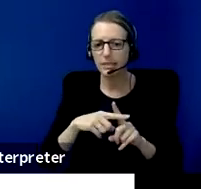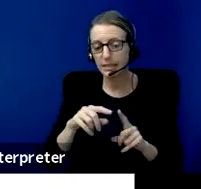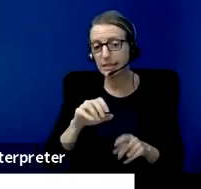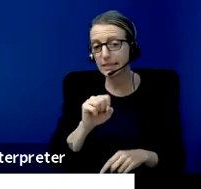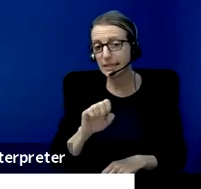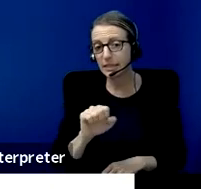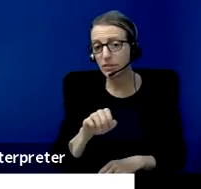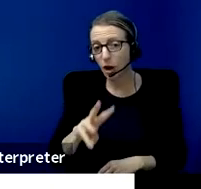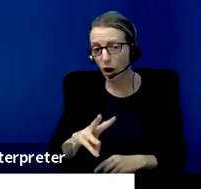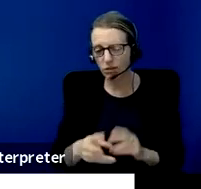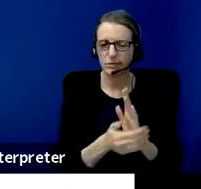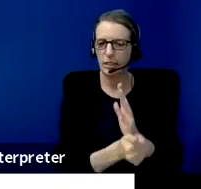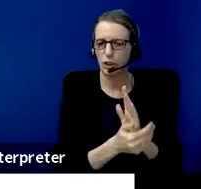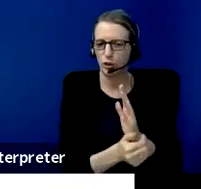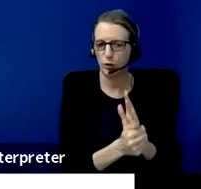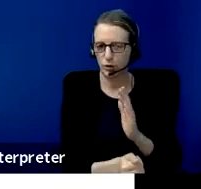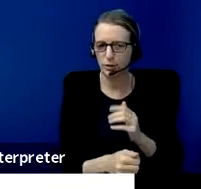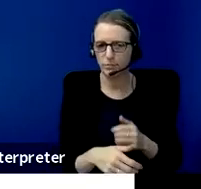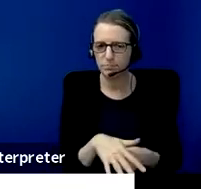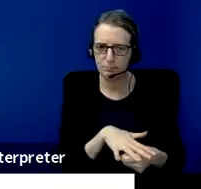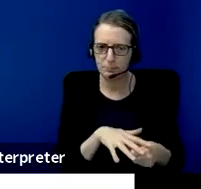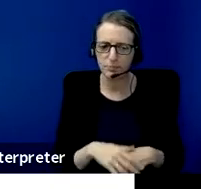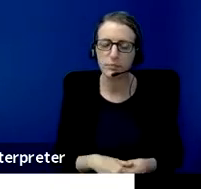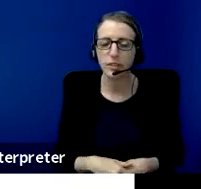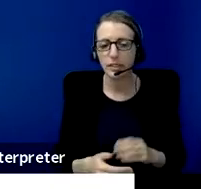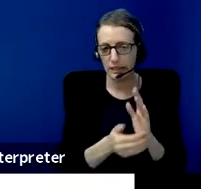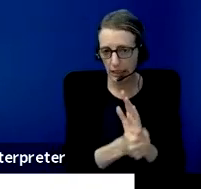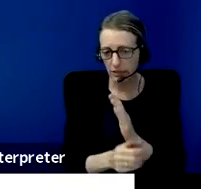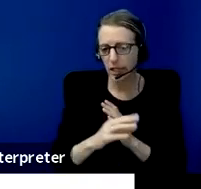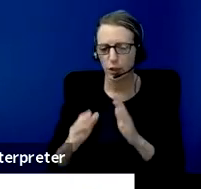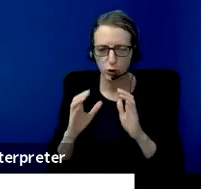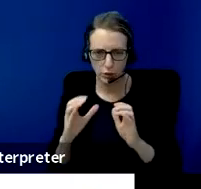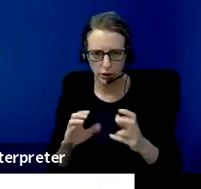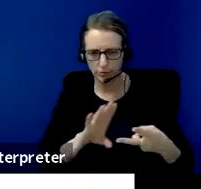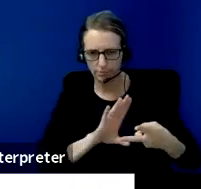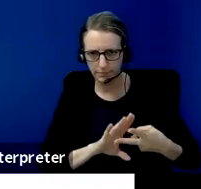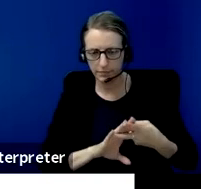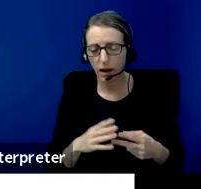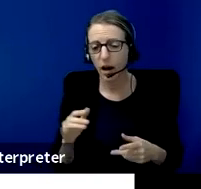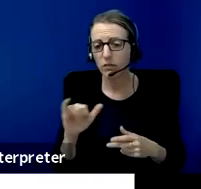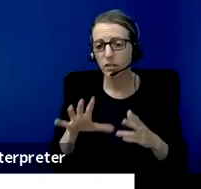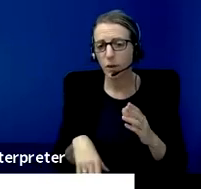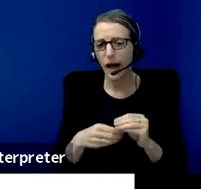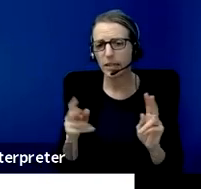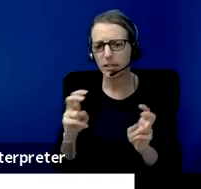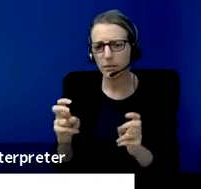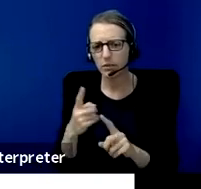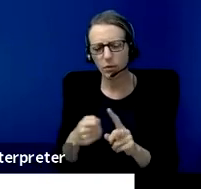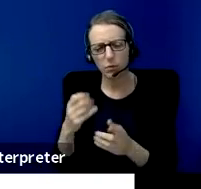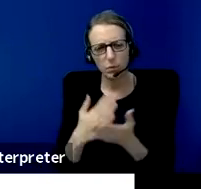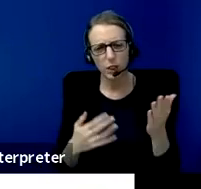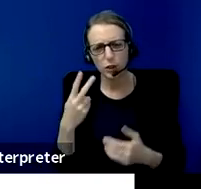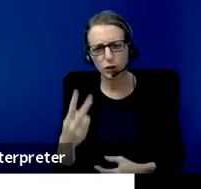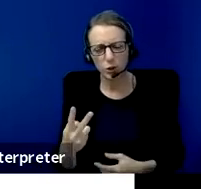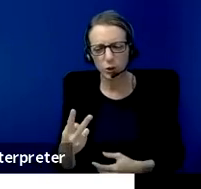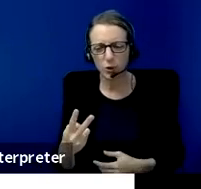the skills area. So we're going to look at skills and communication. I have also added a topic from part 2 that we were